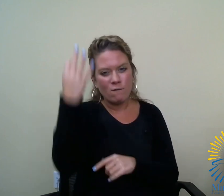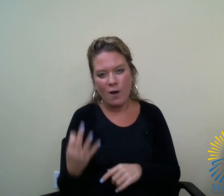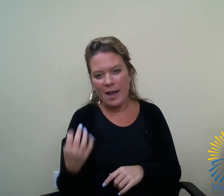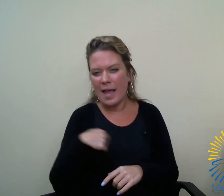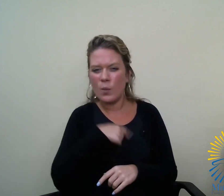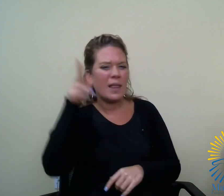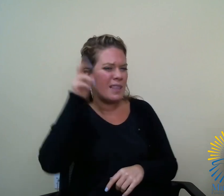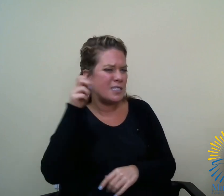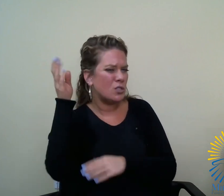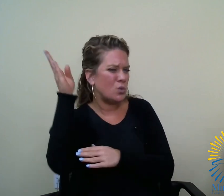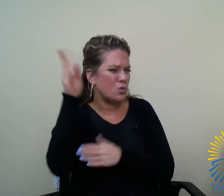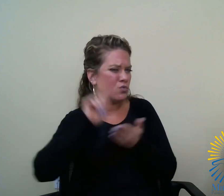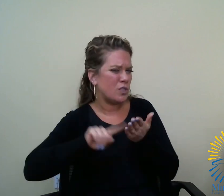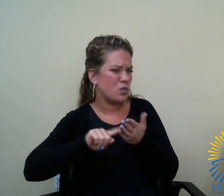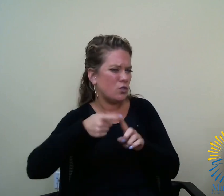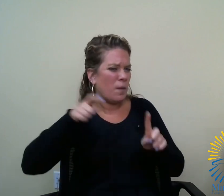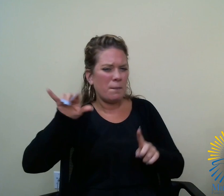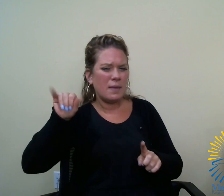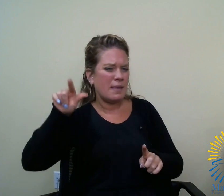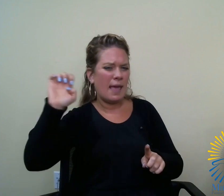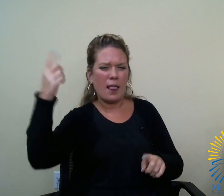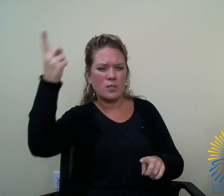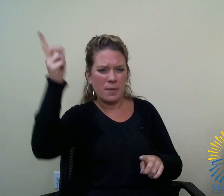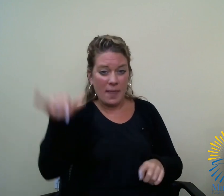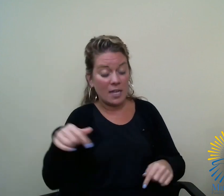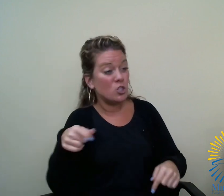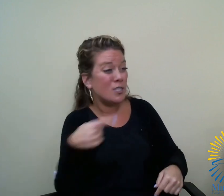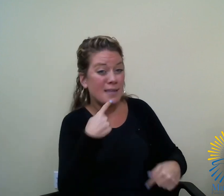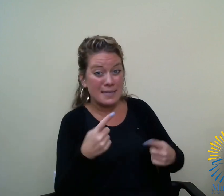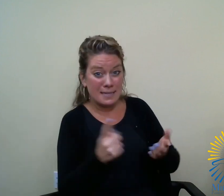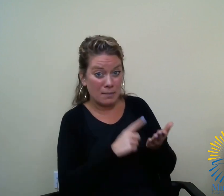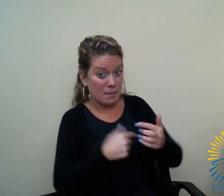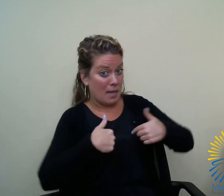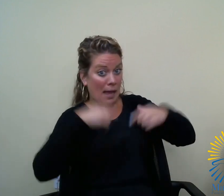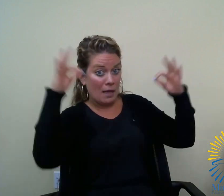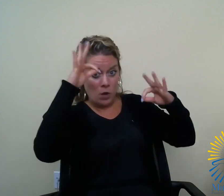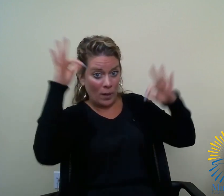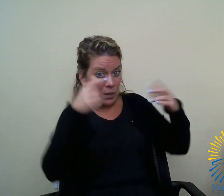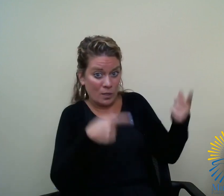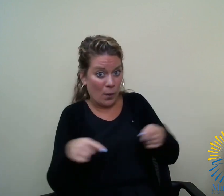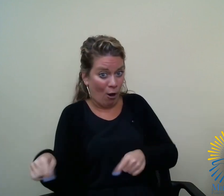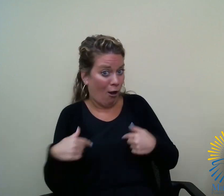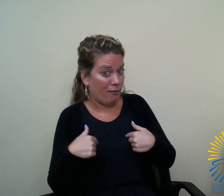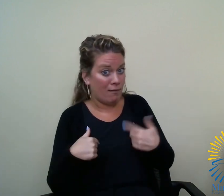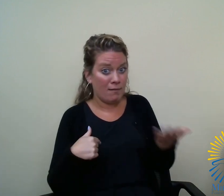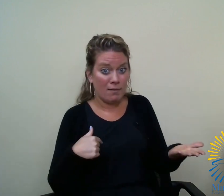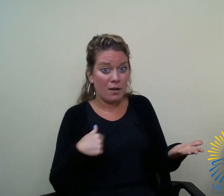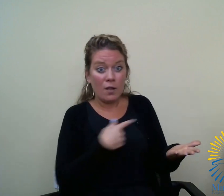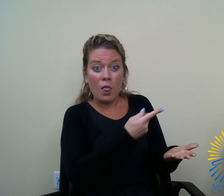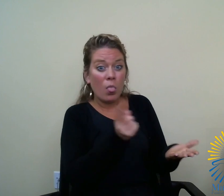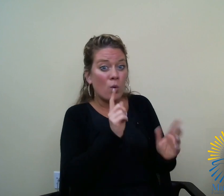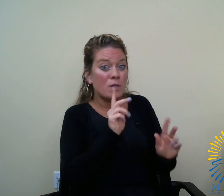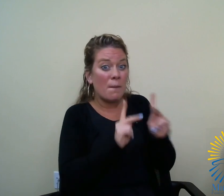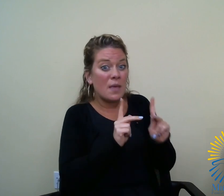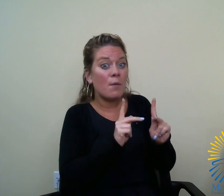somewhere from Yale or wherever was doing. And she said, well, sometimes even I have no idea what's going on, because these people are really great at communicating to